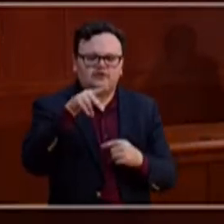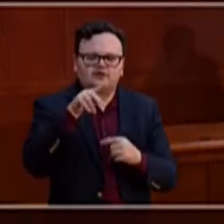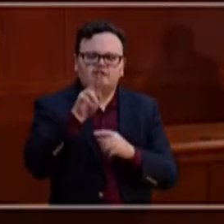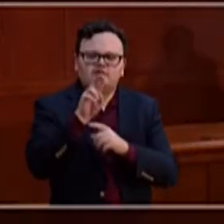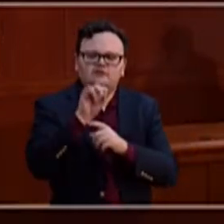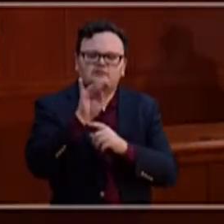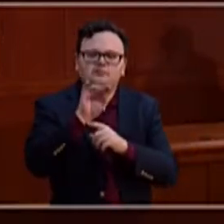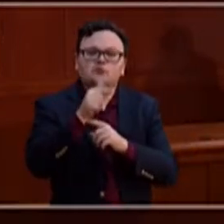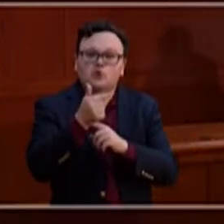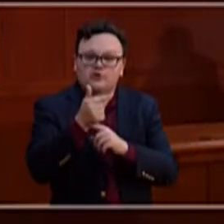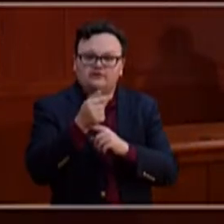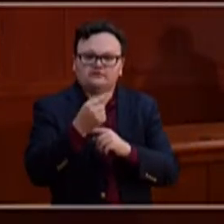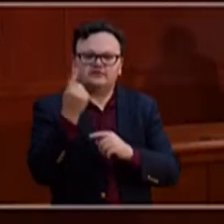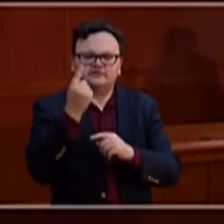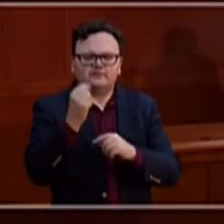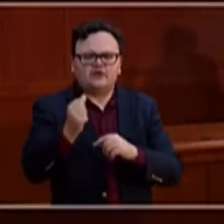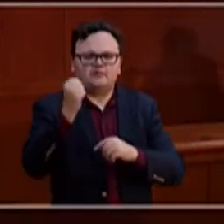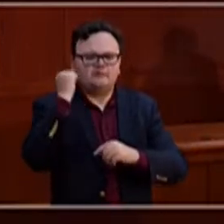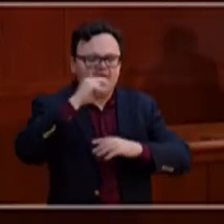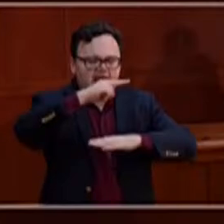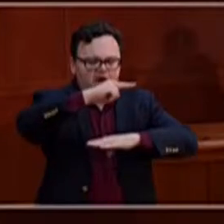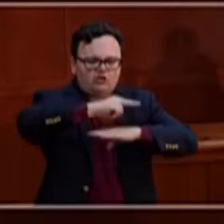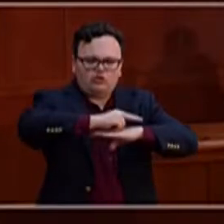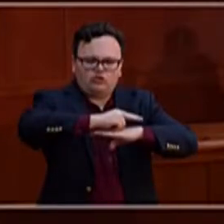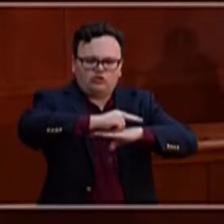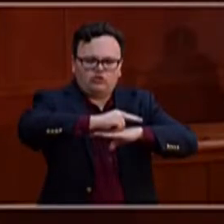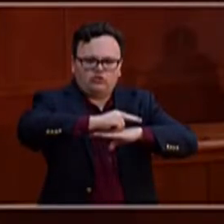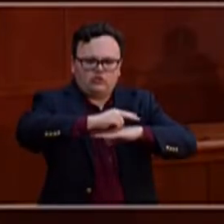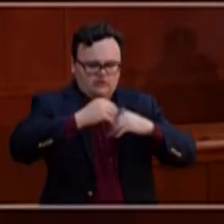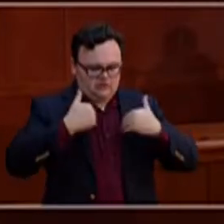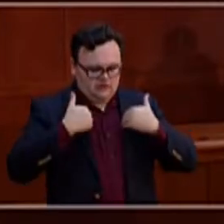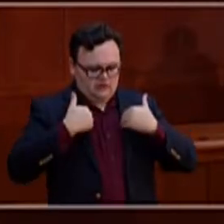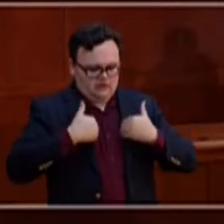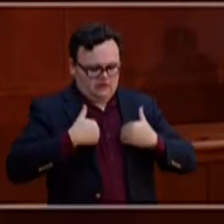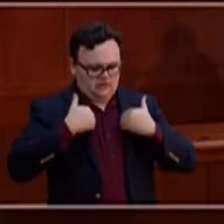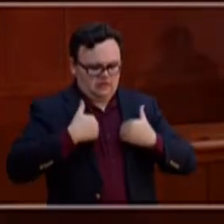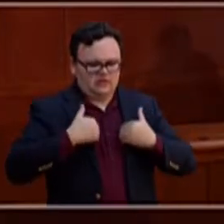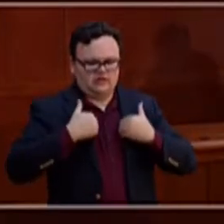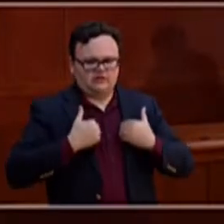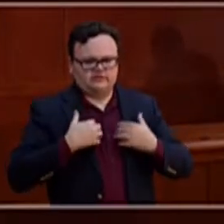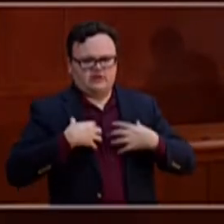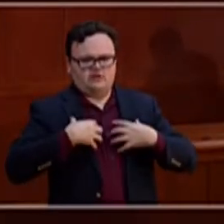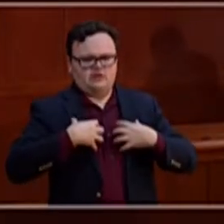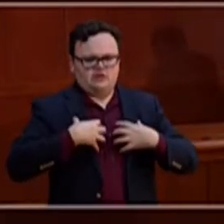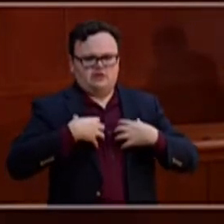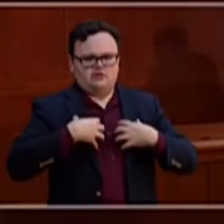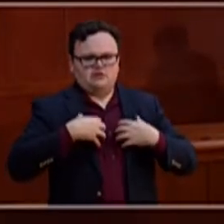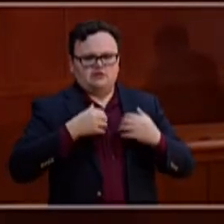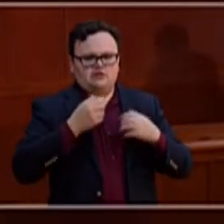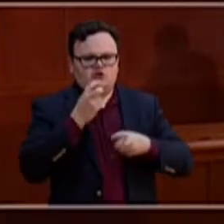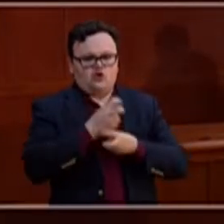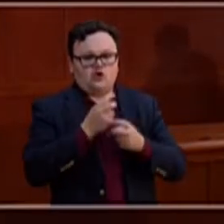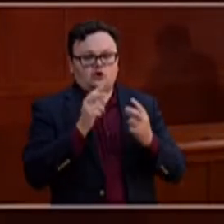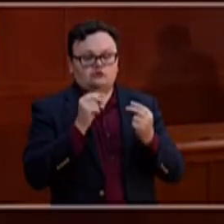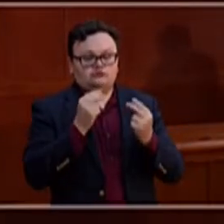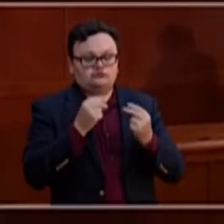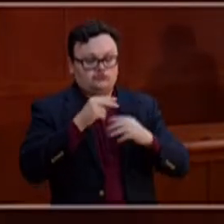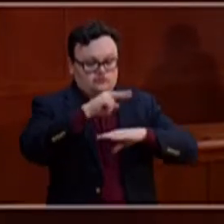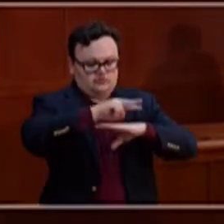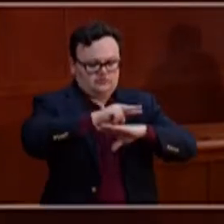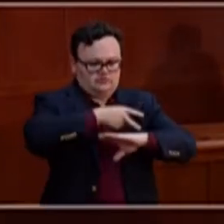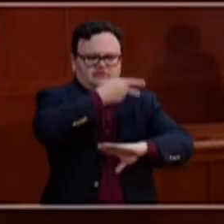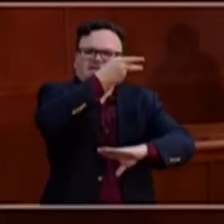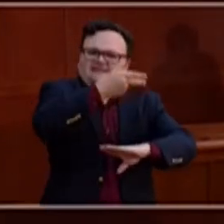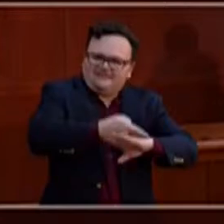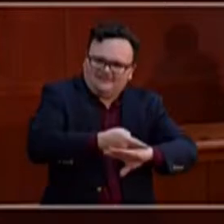back for days at a time, that portions of the lung will not be as effective. So we flip them over and put them on their belly,